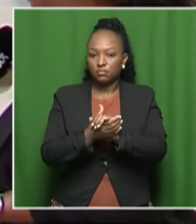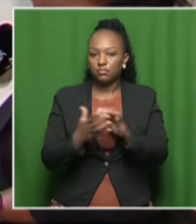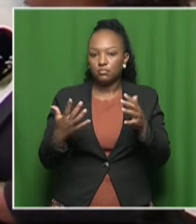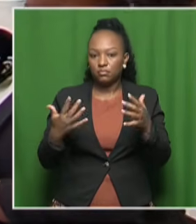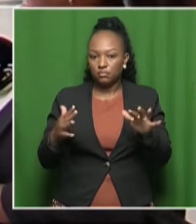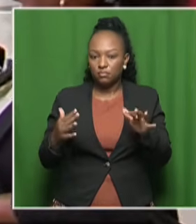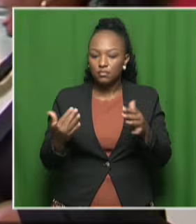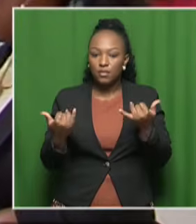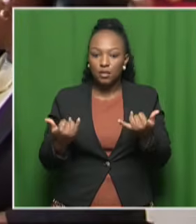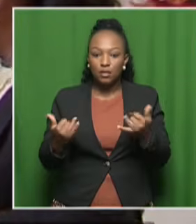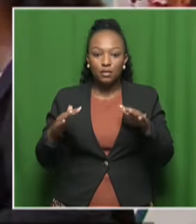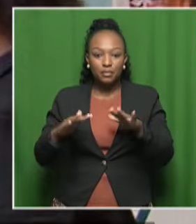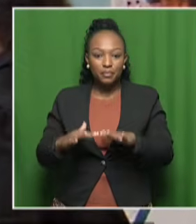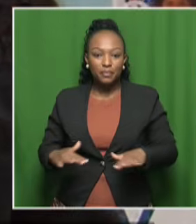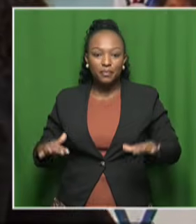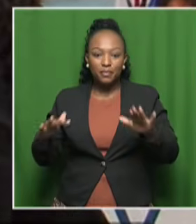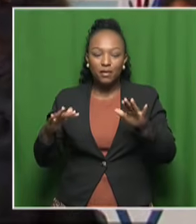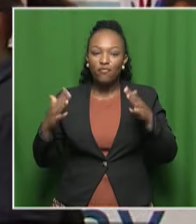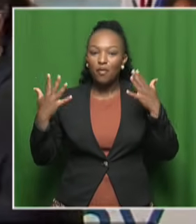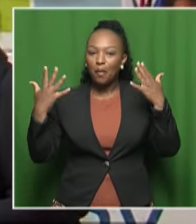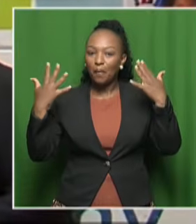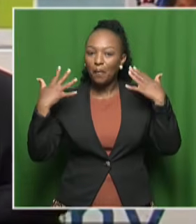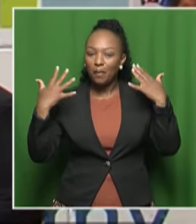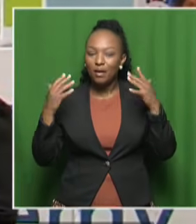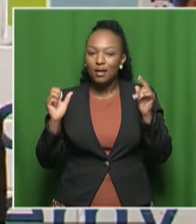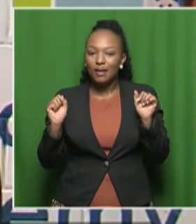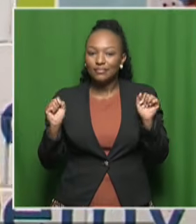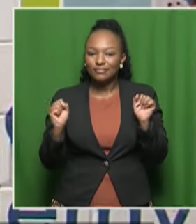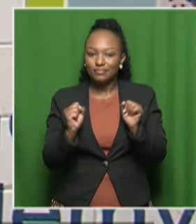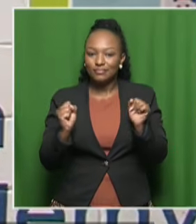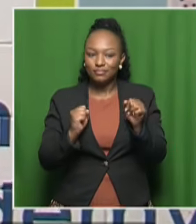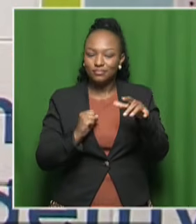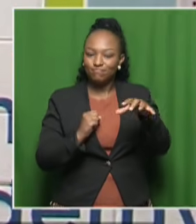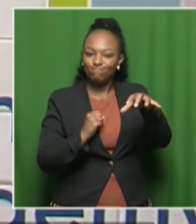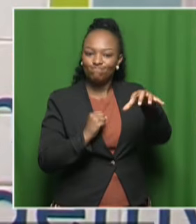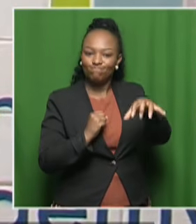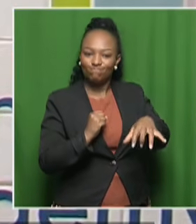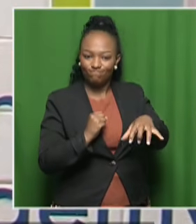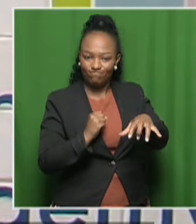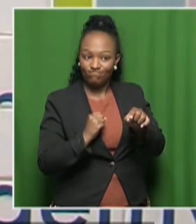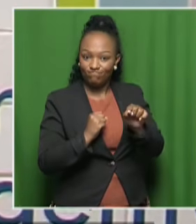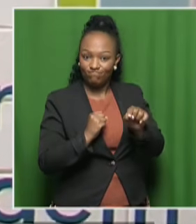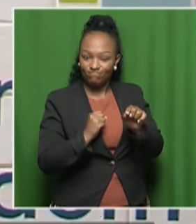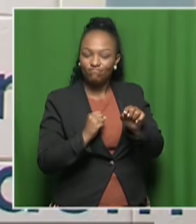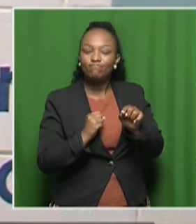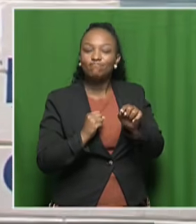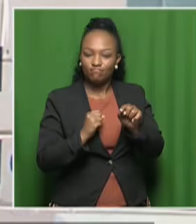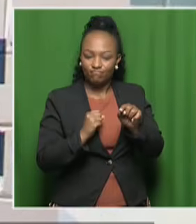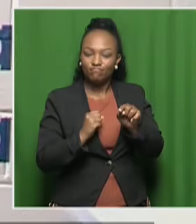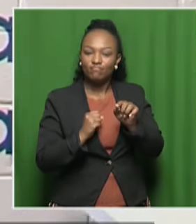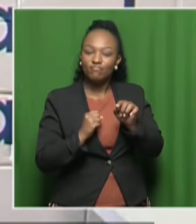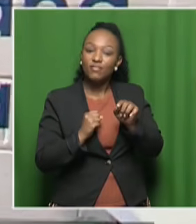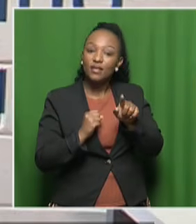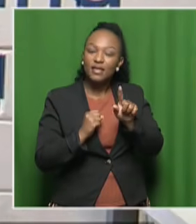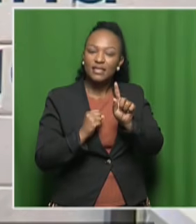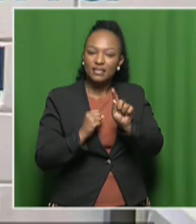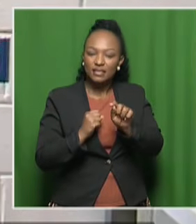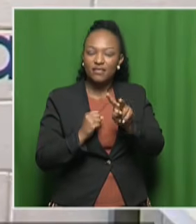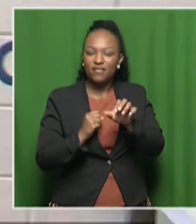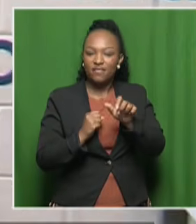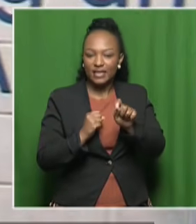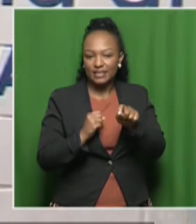the Air Conditioning and Refrigeration Academy here at the Far East TVET College. Now, I'm going